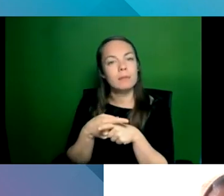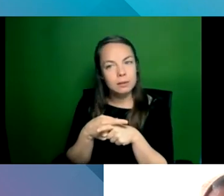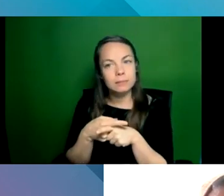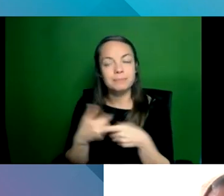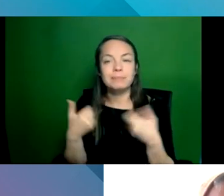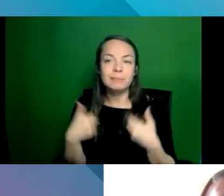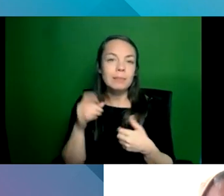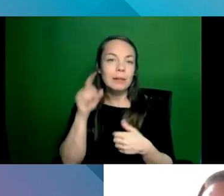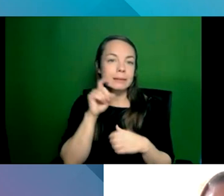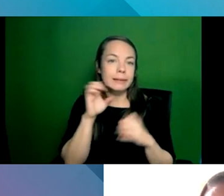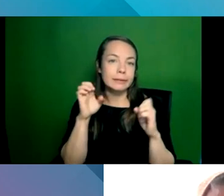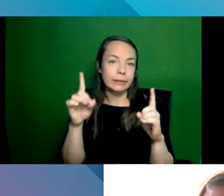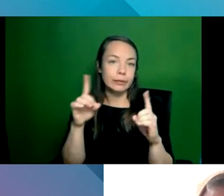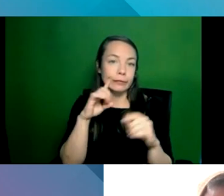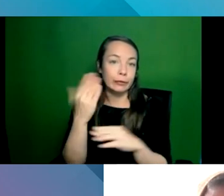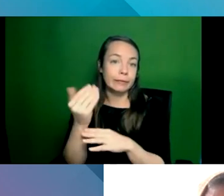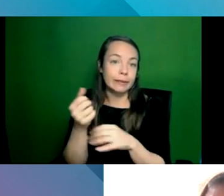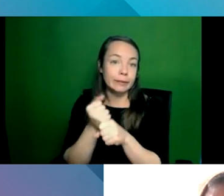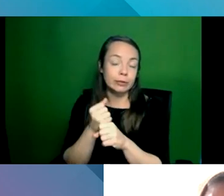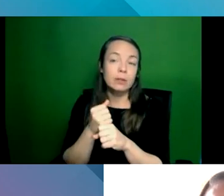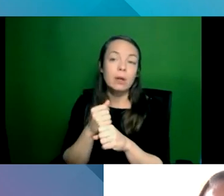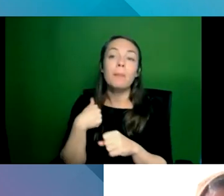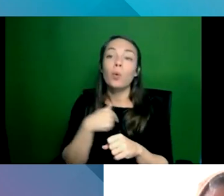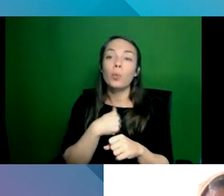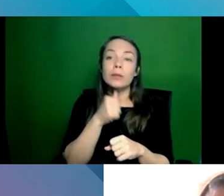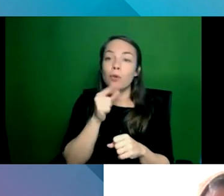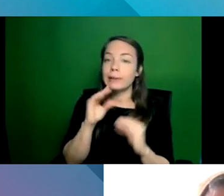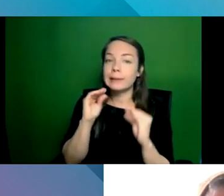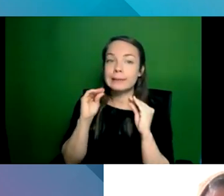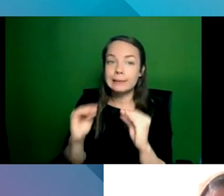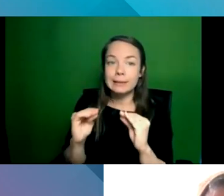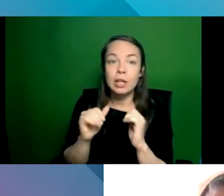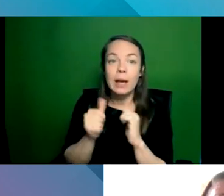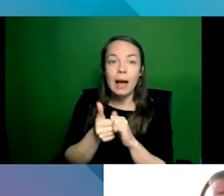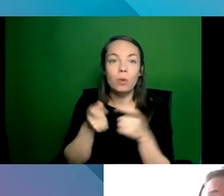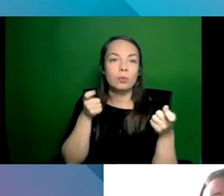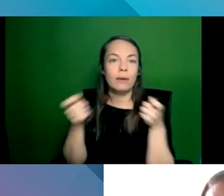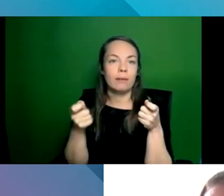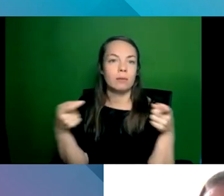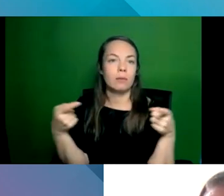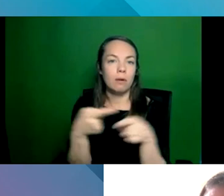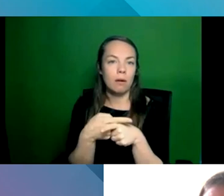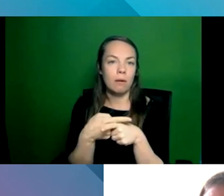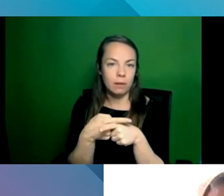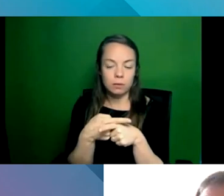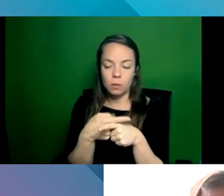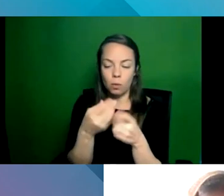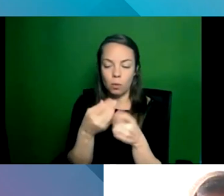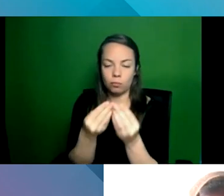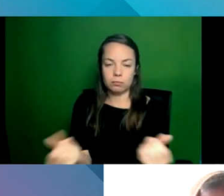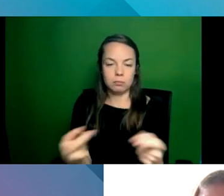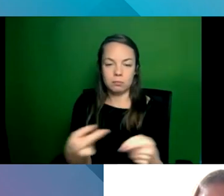educator for 15 years, we don't actually teach how to handle conflict. We don't teach how to resolve conflict. We